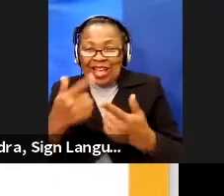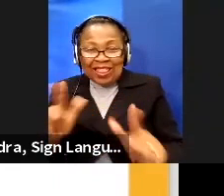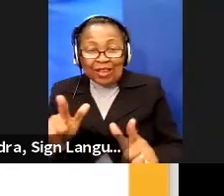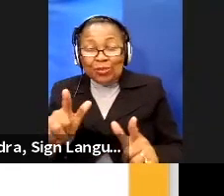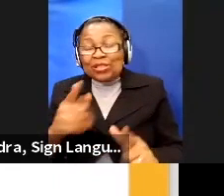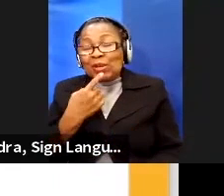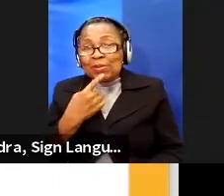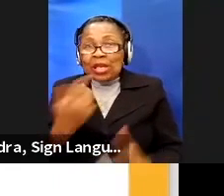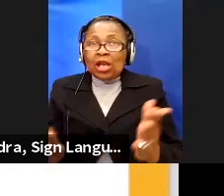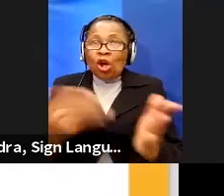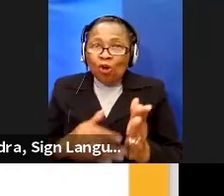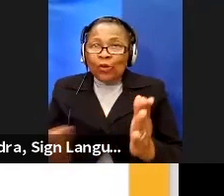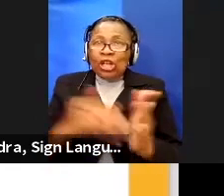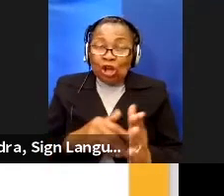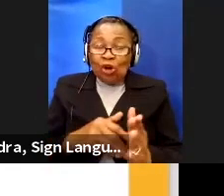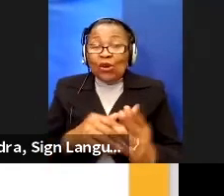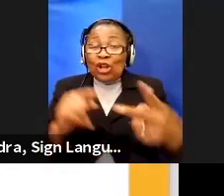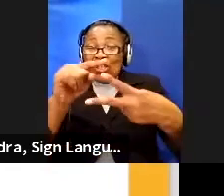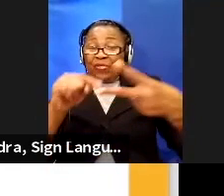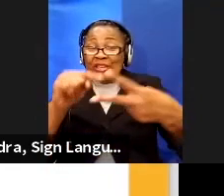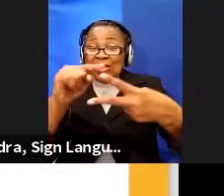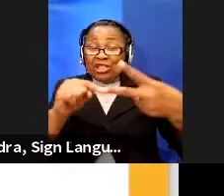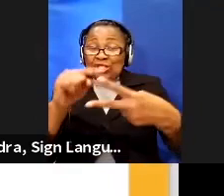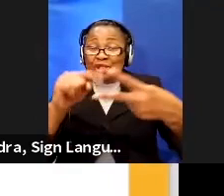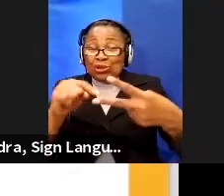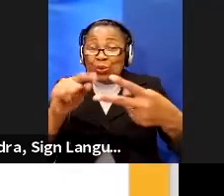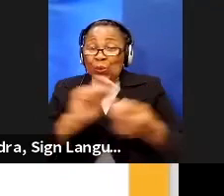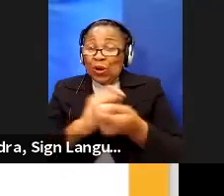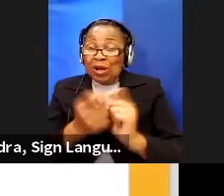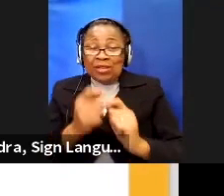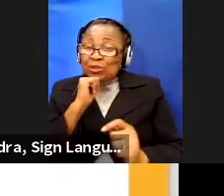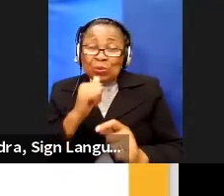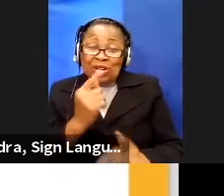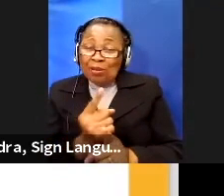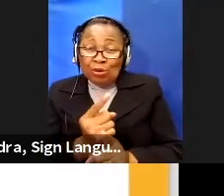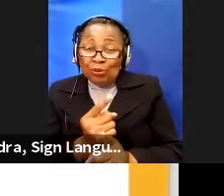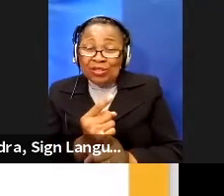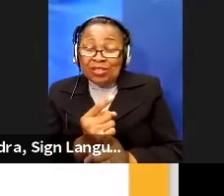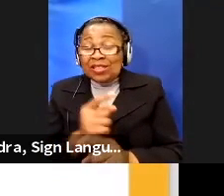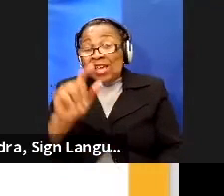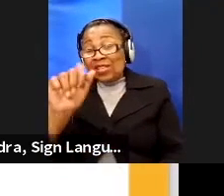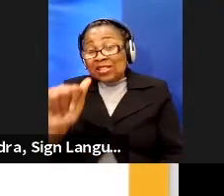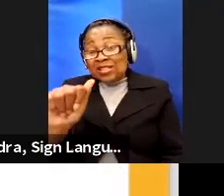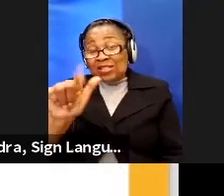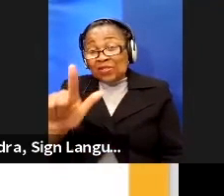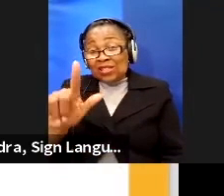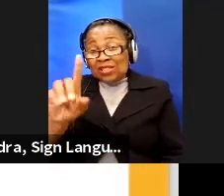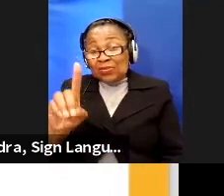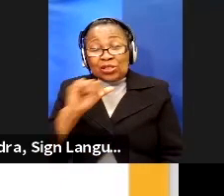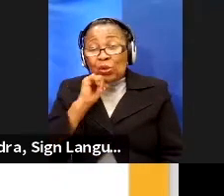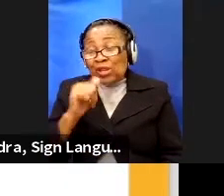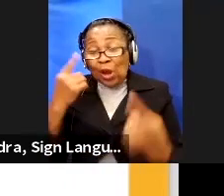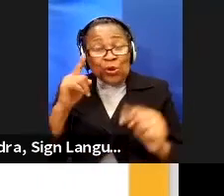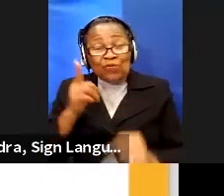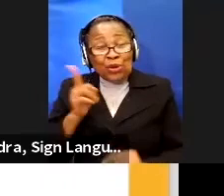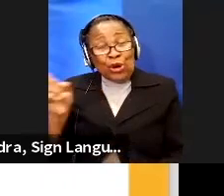them that those two accommodations were not appropriate. The assistive listening devices wouldn't work for her because she's